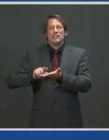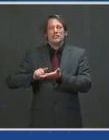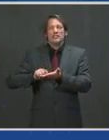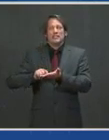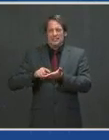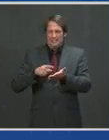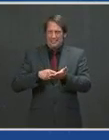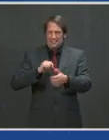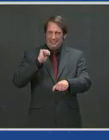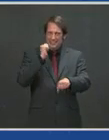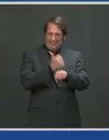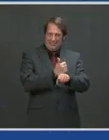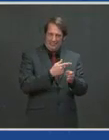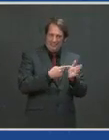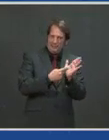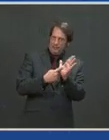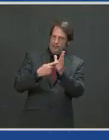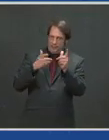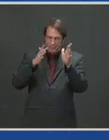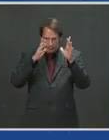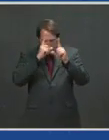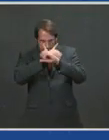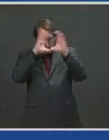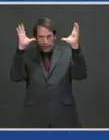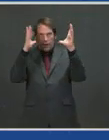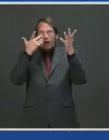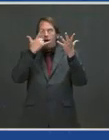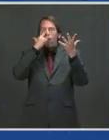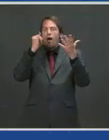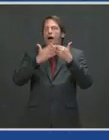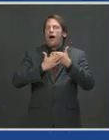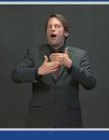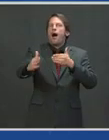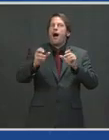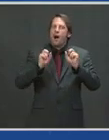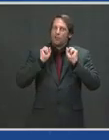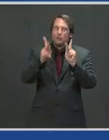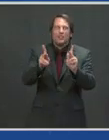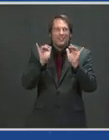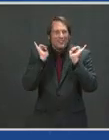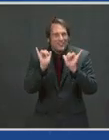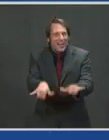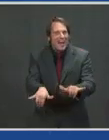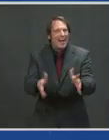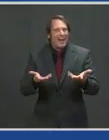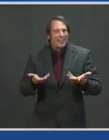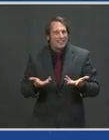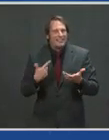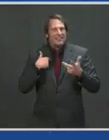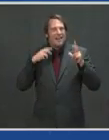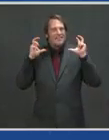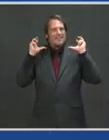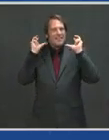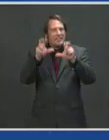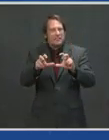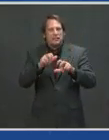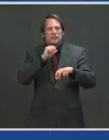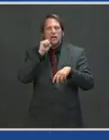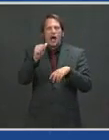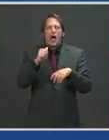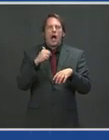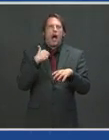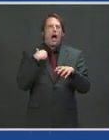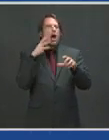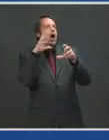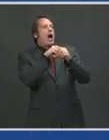for the American people. It also includes the biggest investment in non-defense research and development on